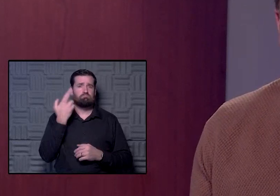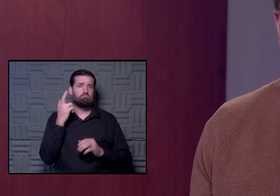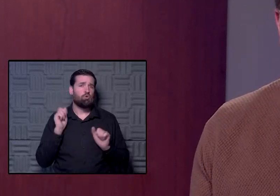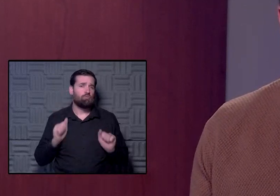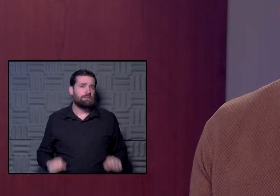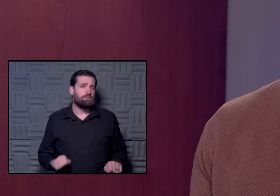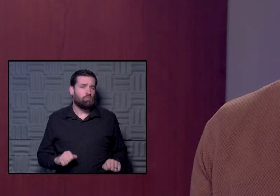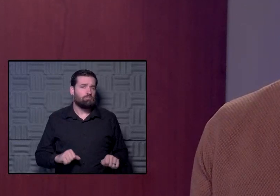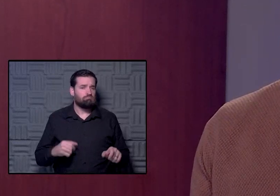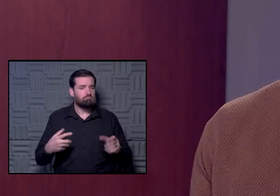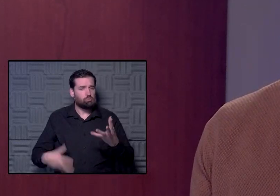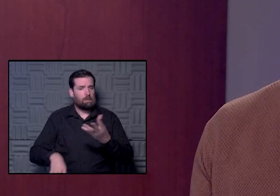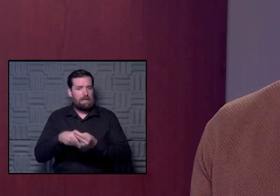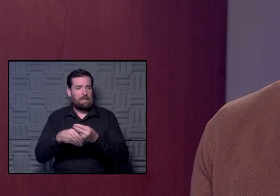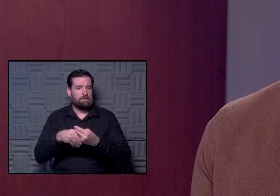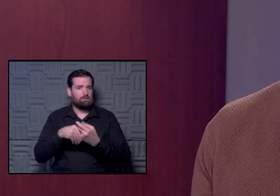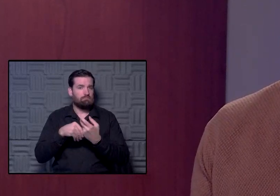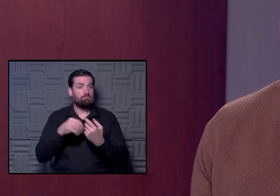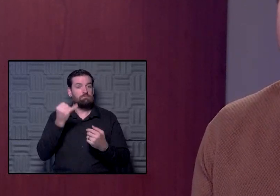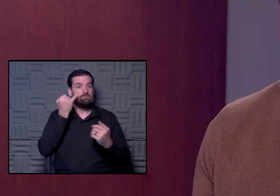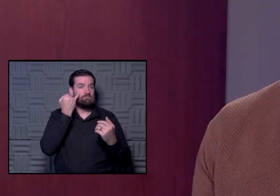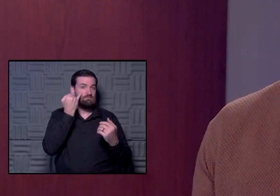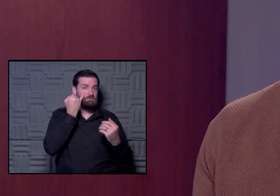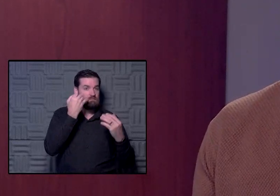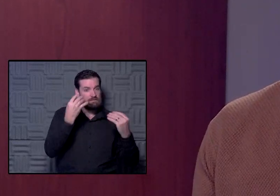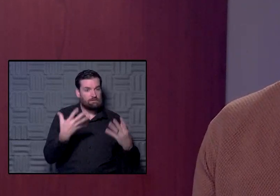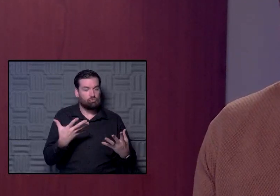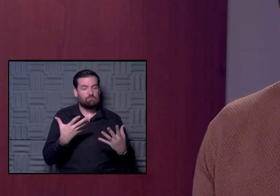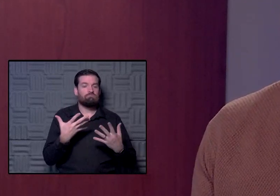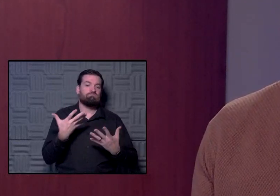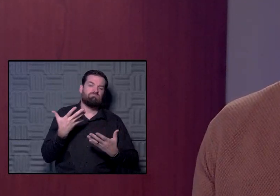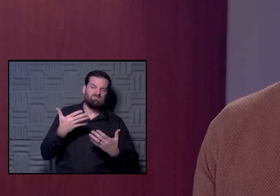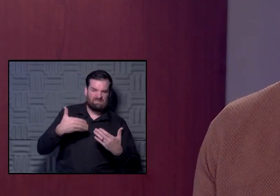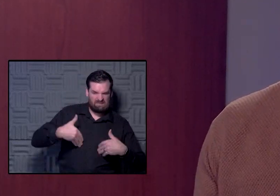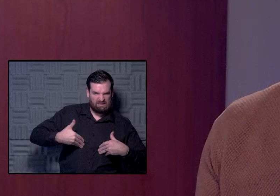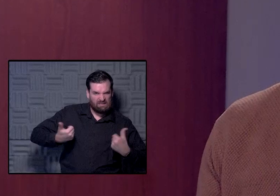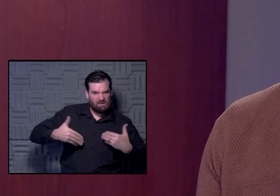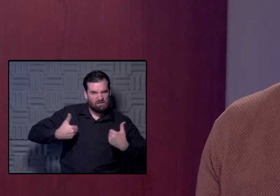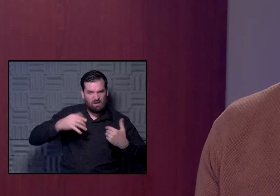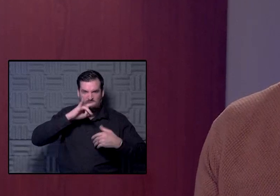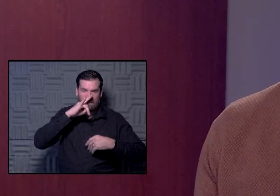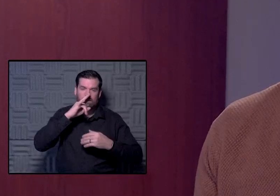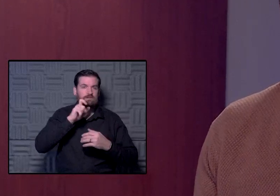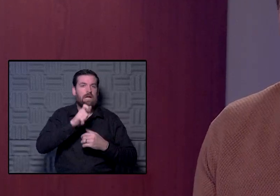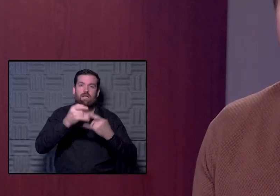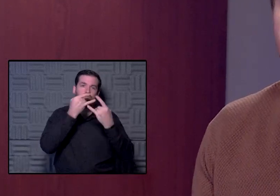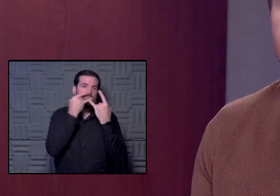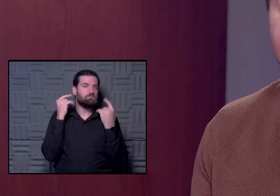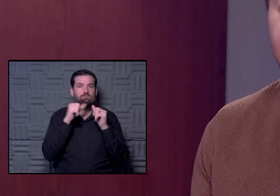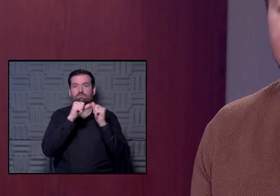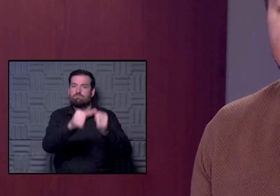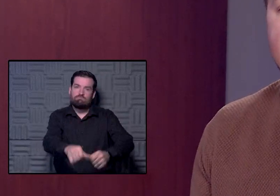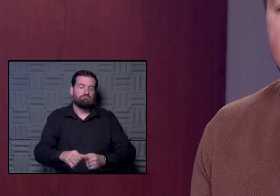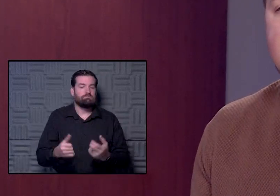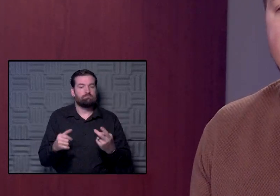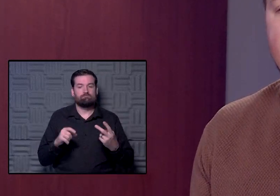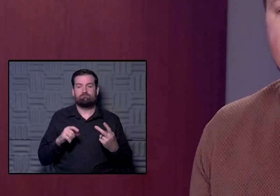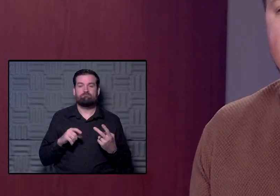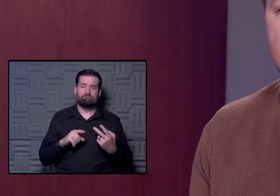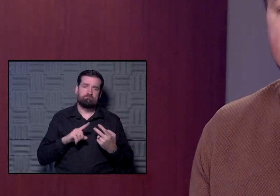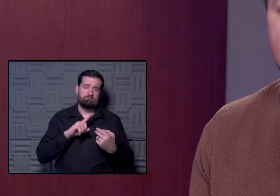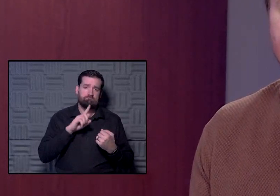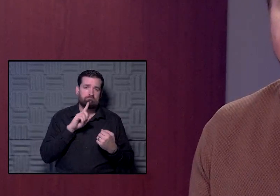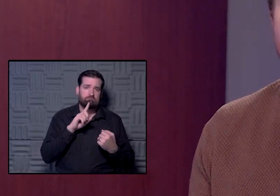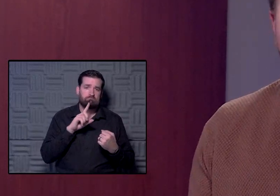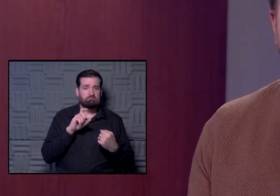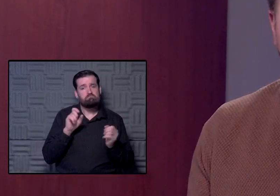approach to add the eye protection for a teacher if you're with young kids who maybe they're not keeping their masks on all the time. It's definitely